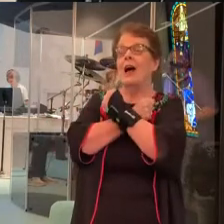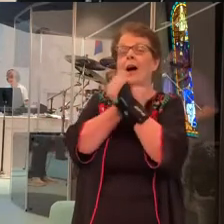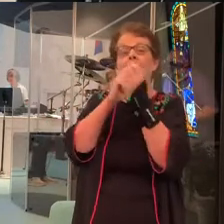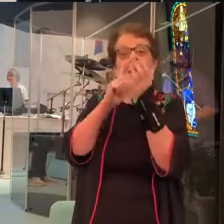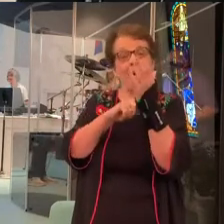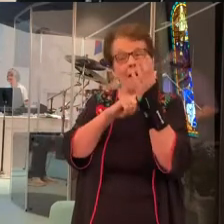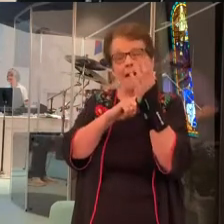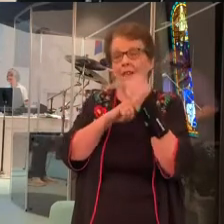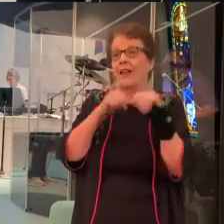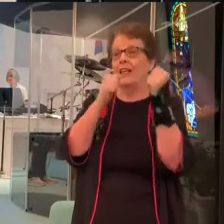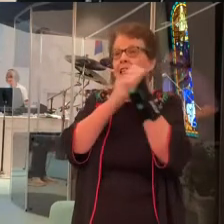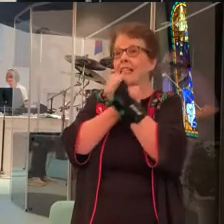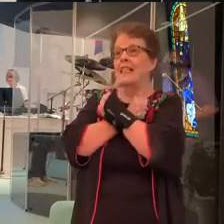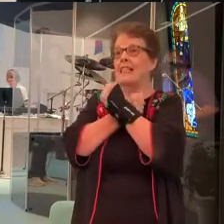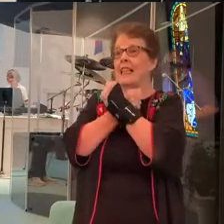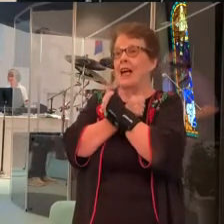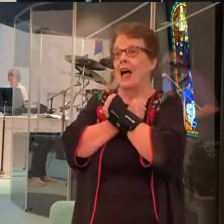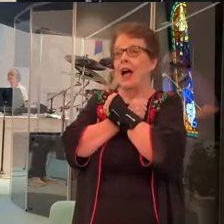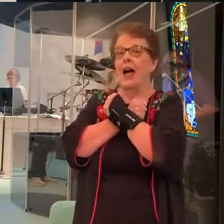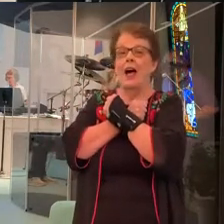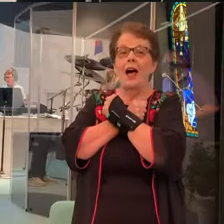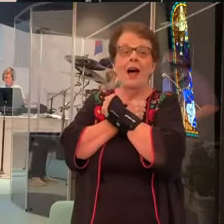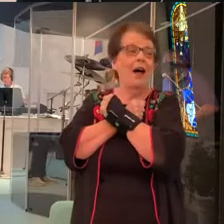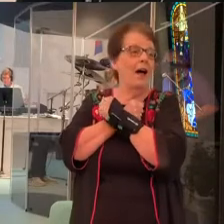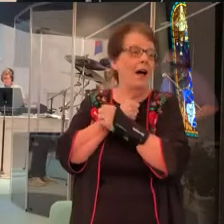is love, this is